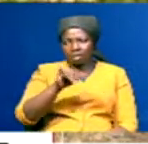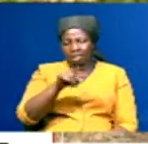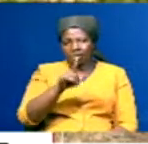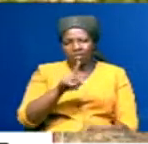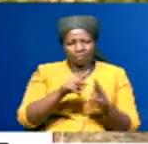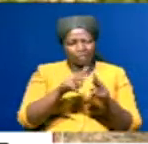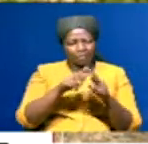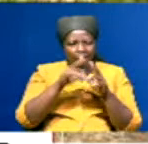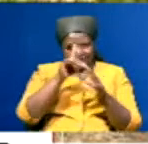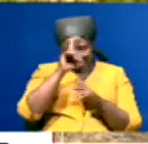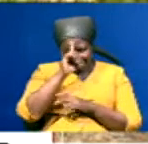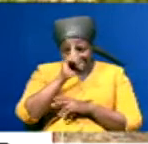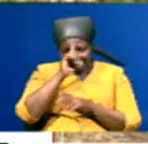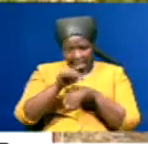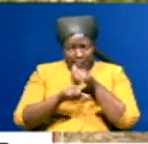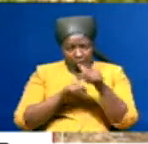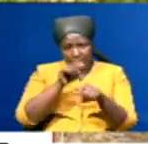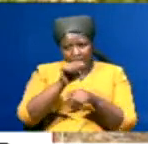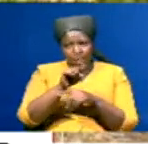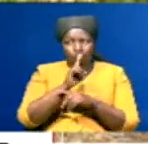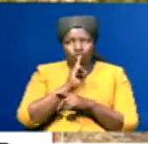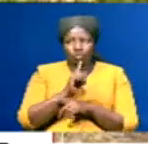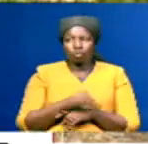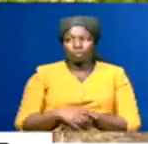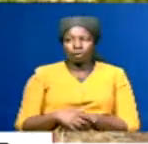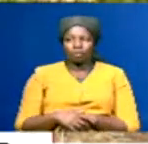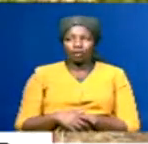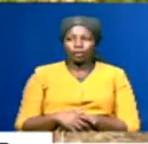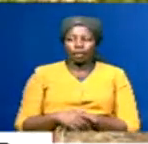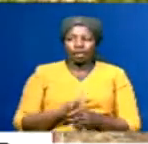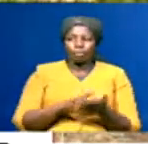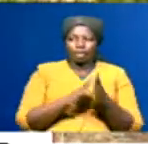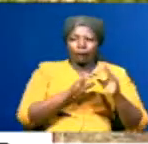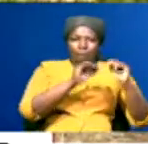So I became a teacher, lecturer